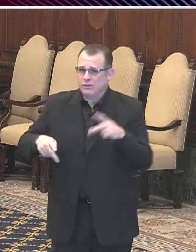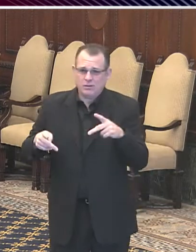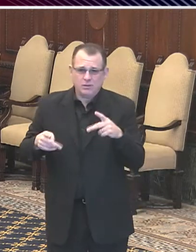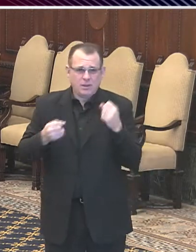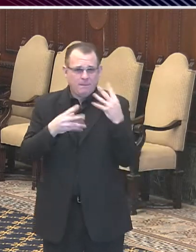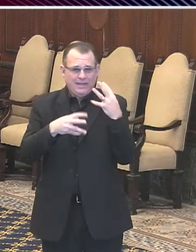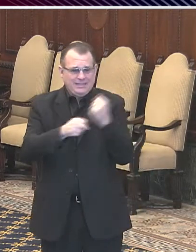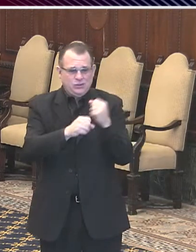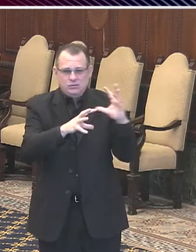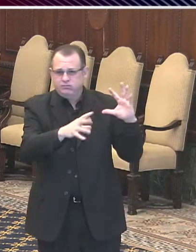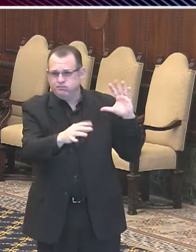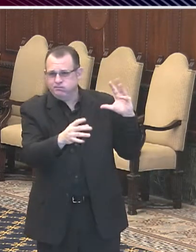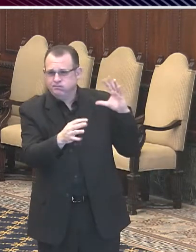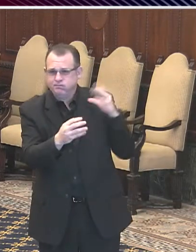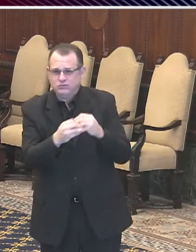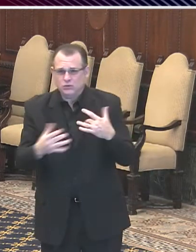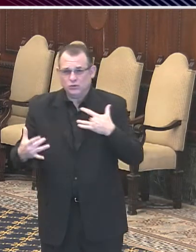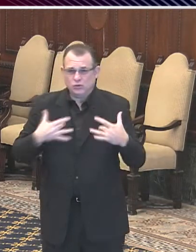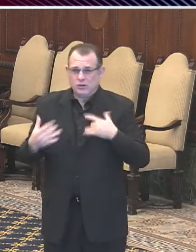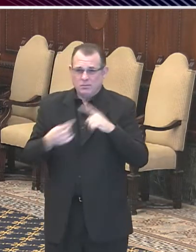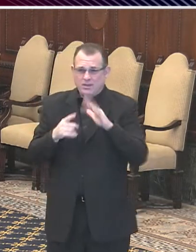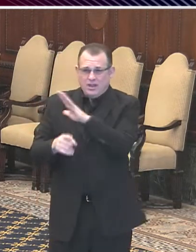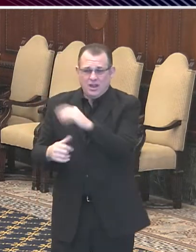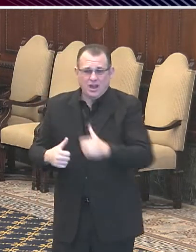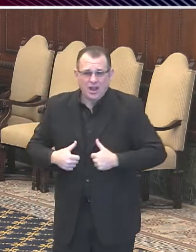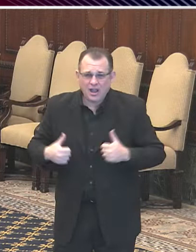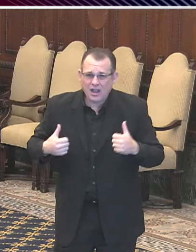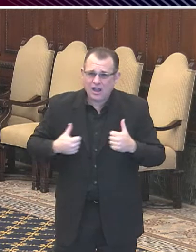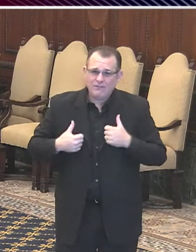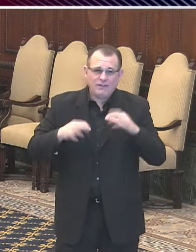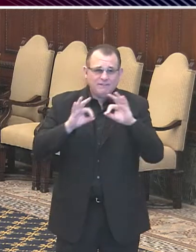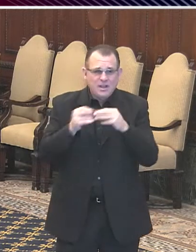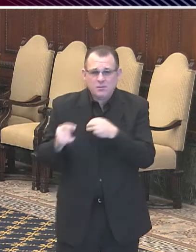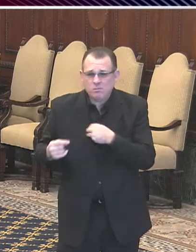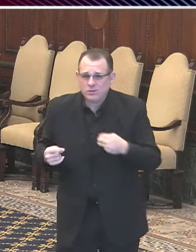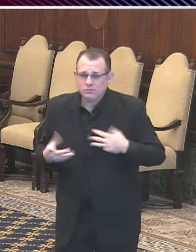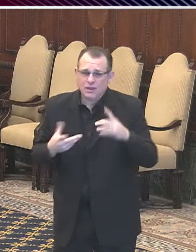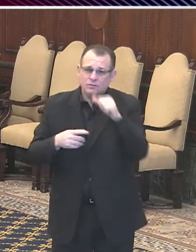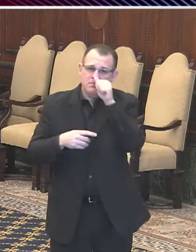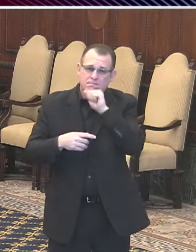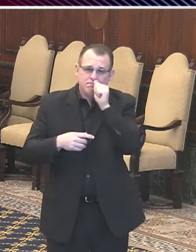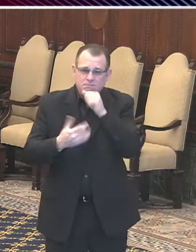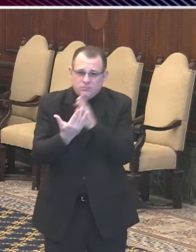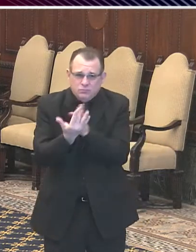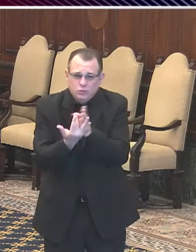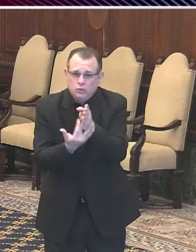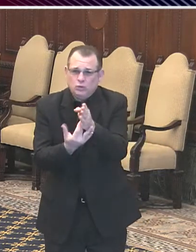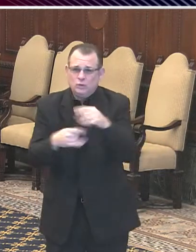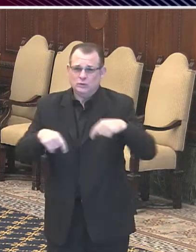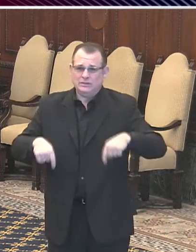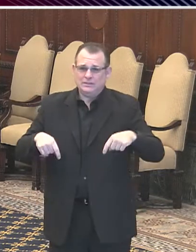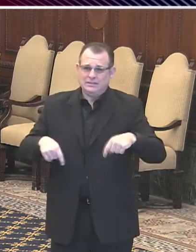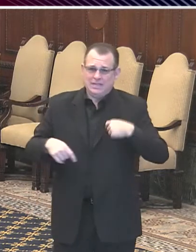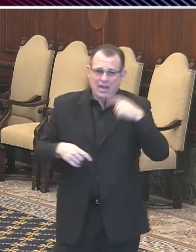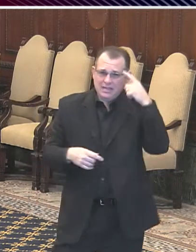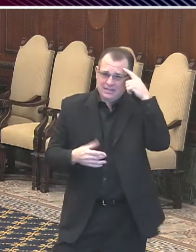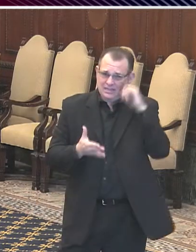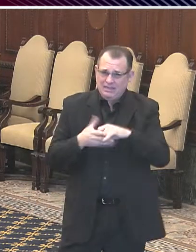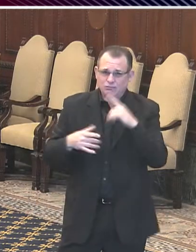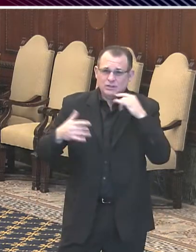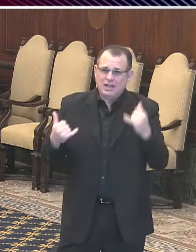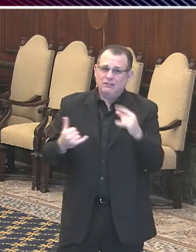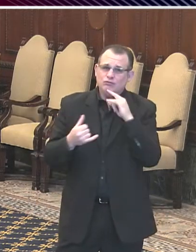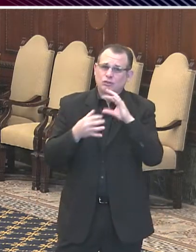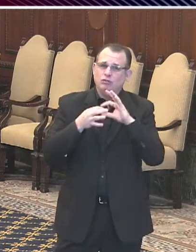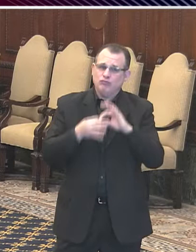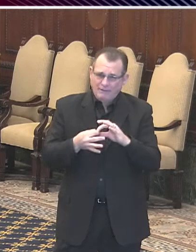were really worried about the lives of themselves and their family members, but they got through it. And I think it's very relevant now. So I want everybody to